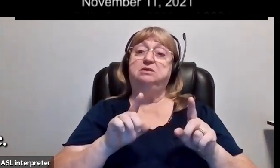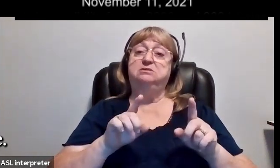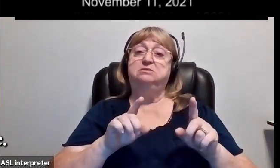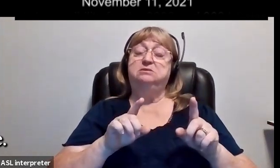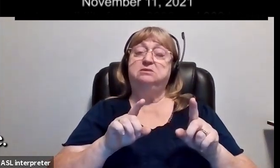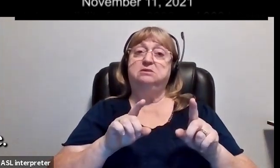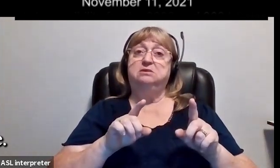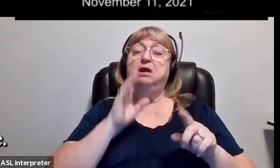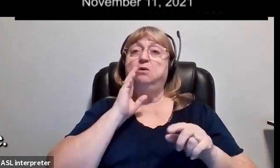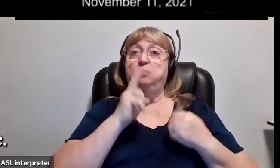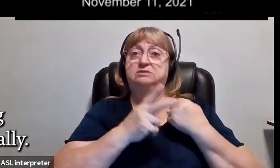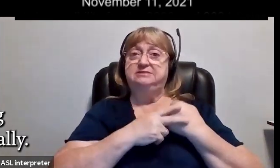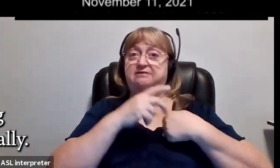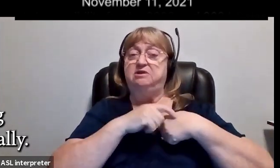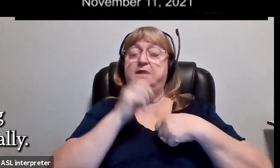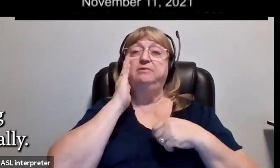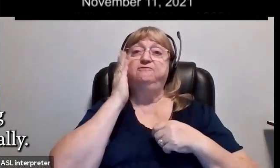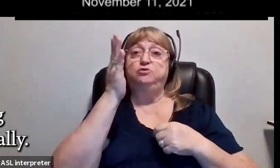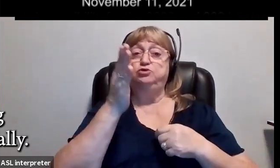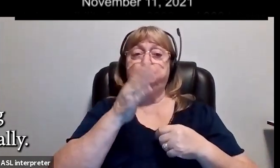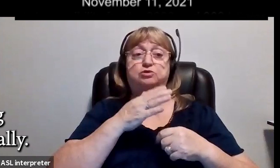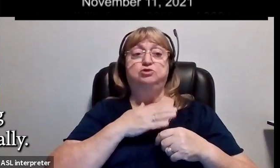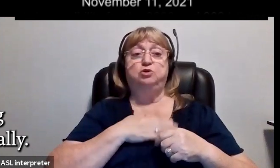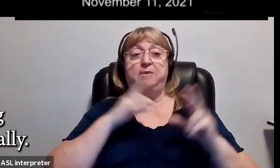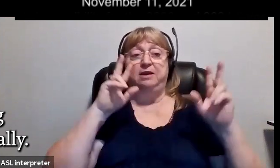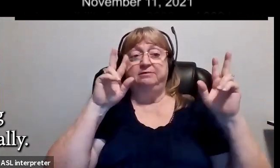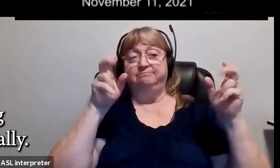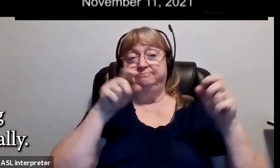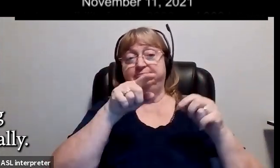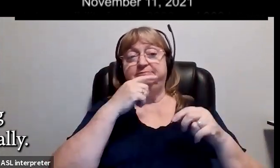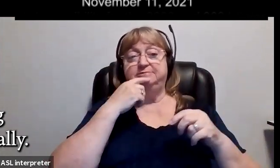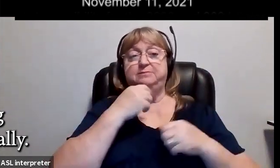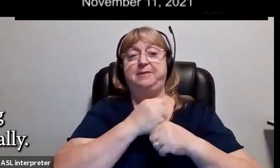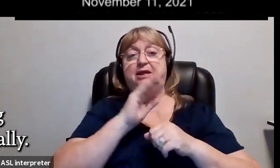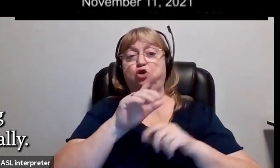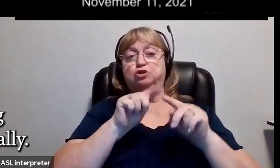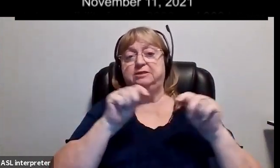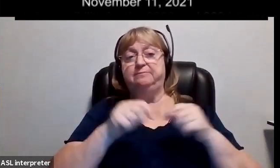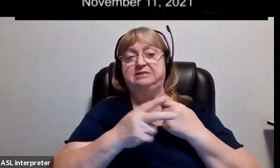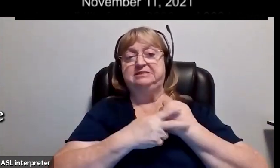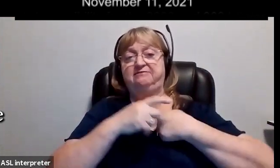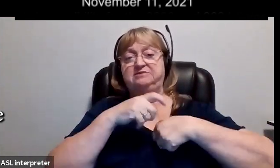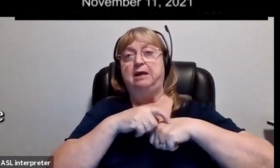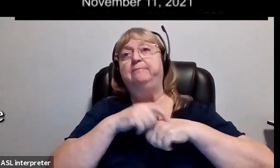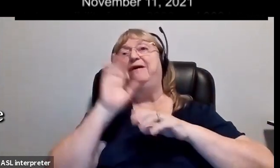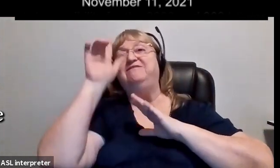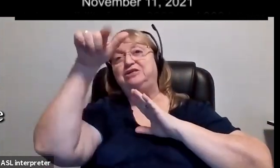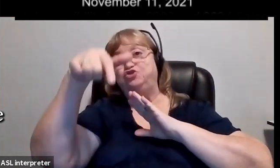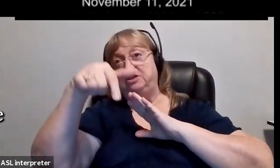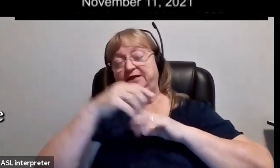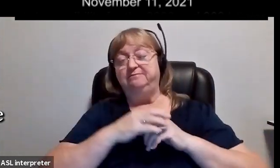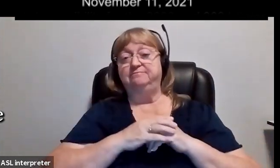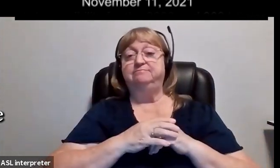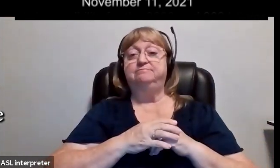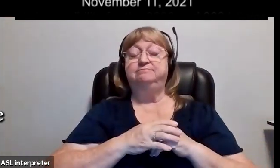will save you time in the future. So my title of this slide is Making Your Template Saves Time Eventually. So in order to